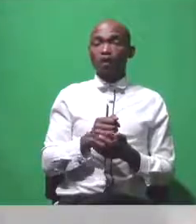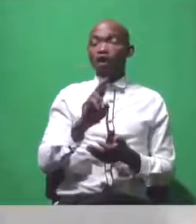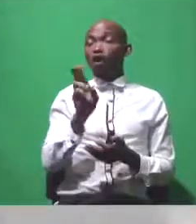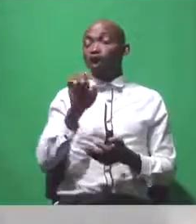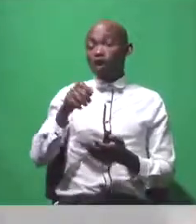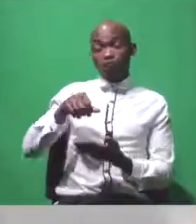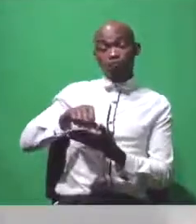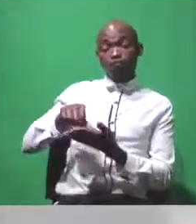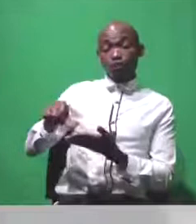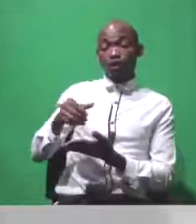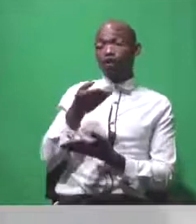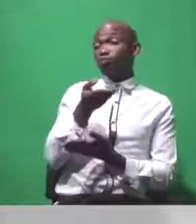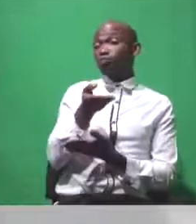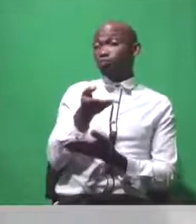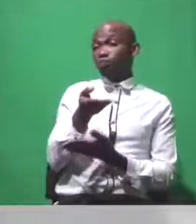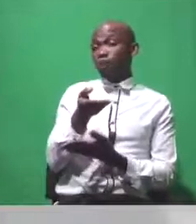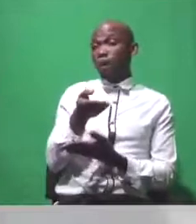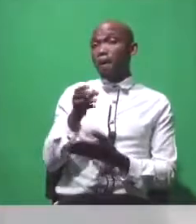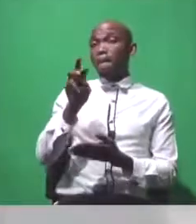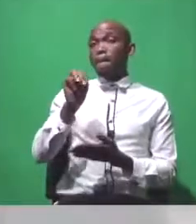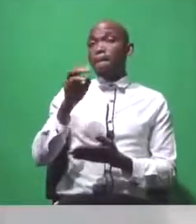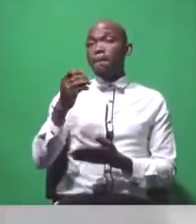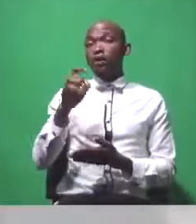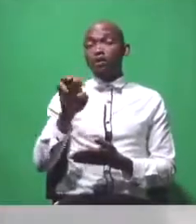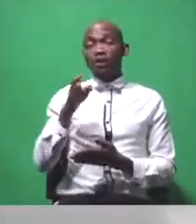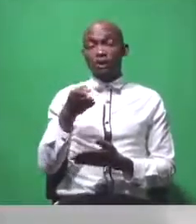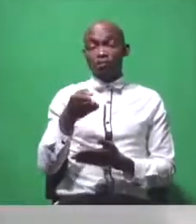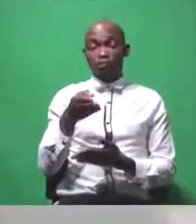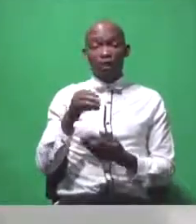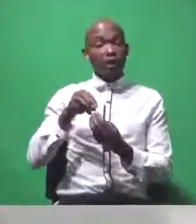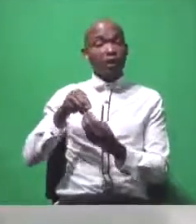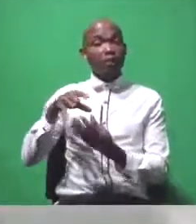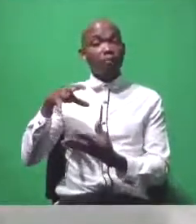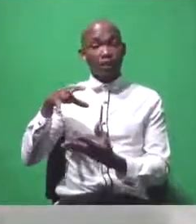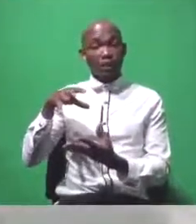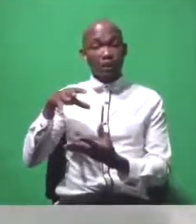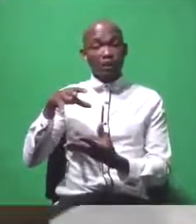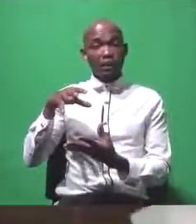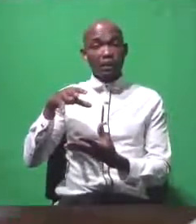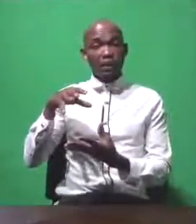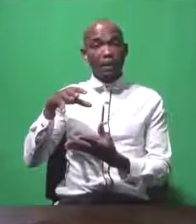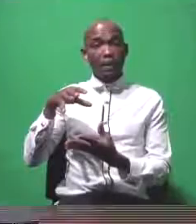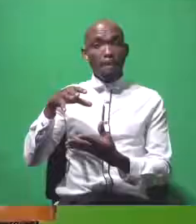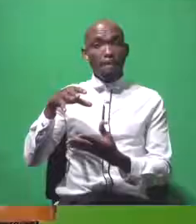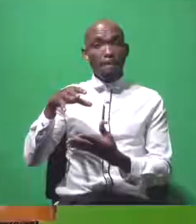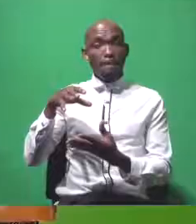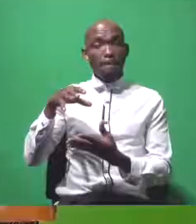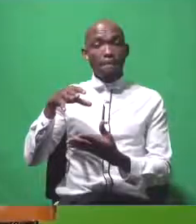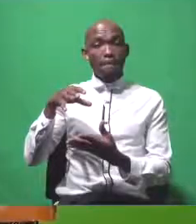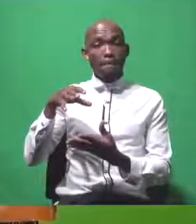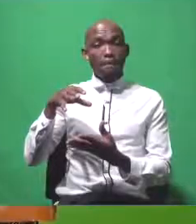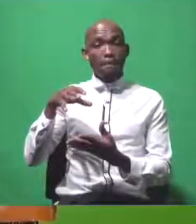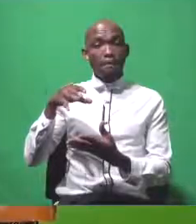If hoy charge motor expenses, it means hoy pay the motor